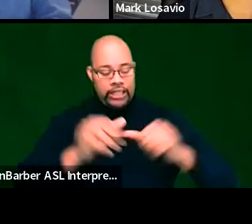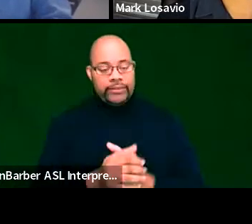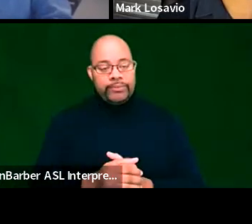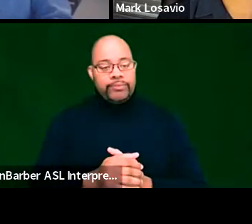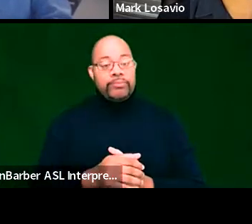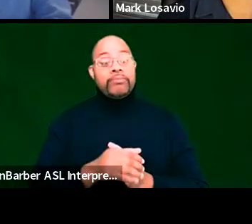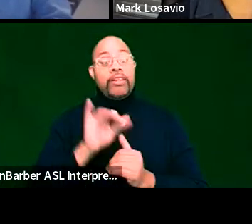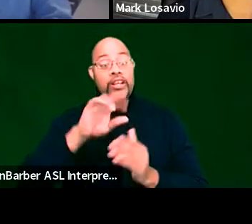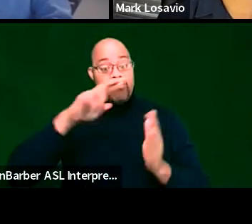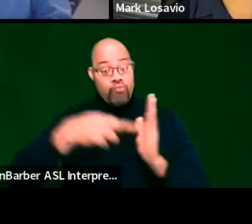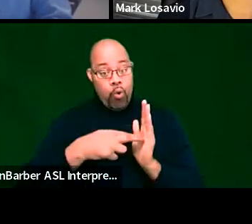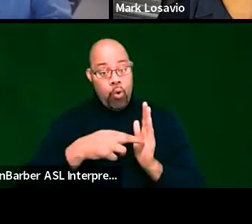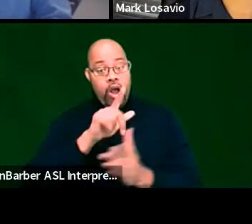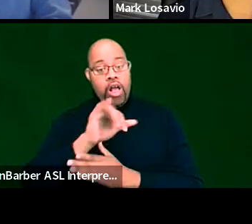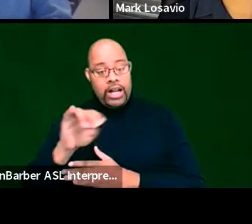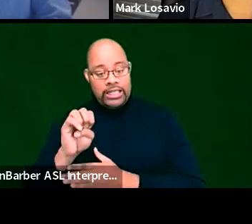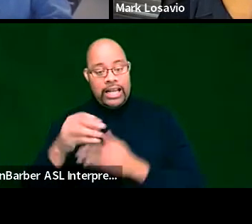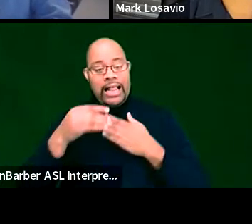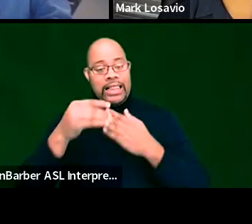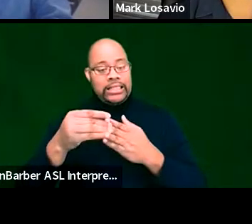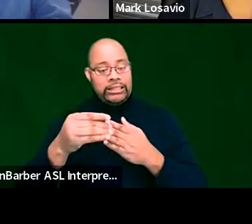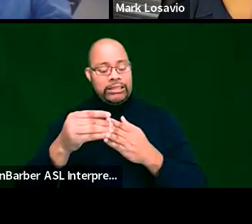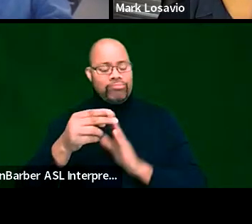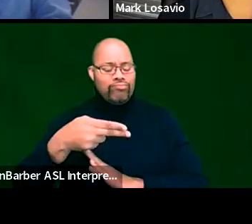In this role, Lonnie leads